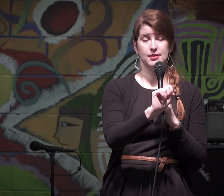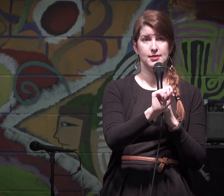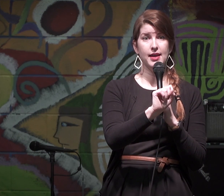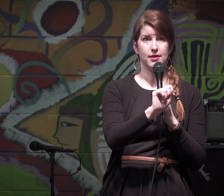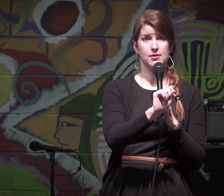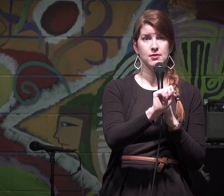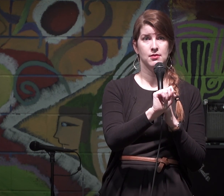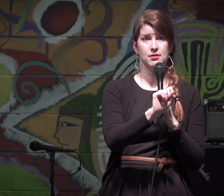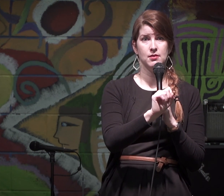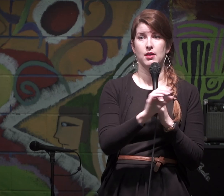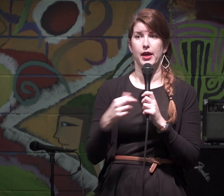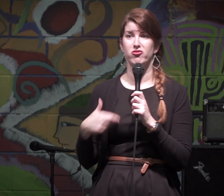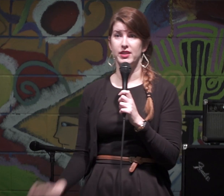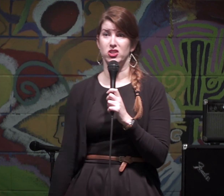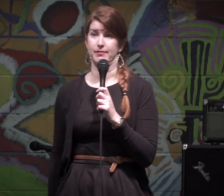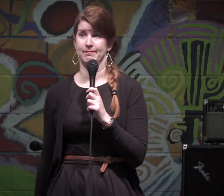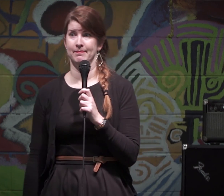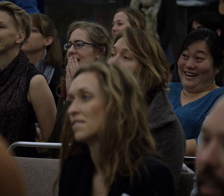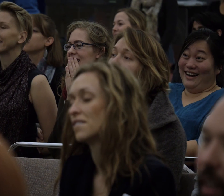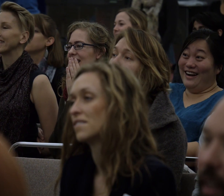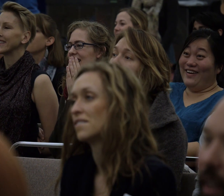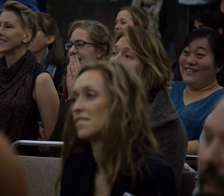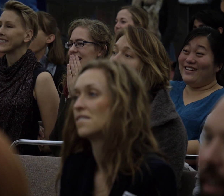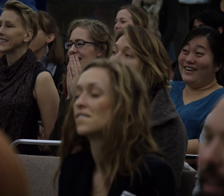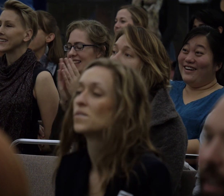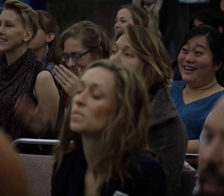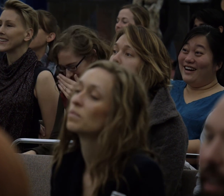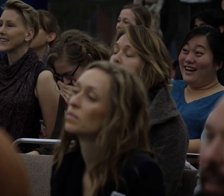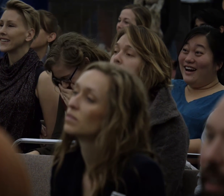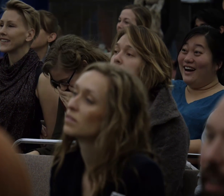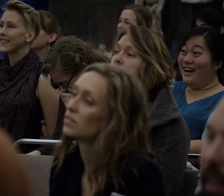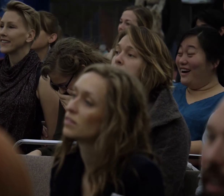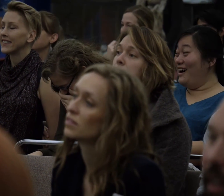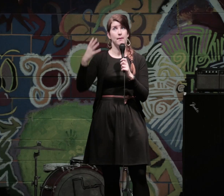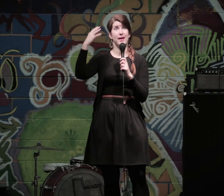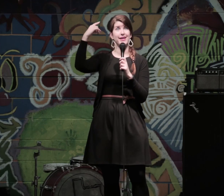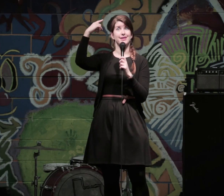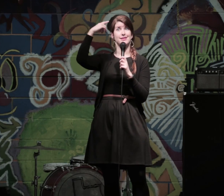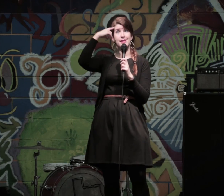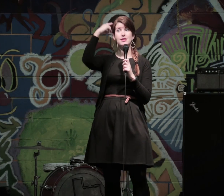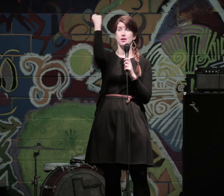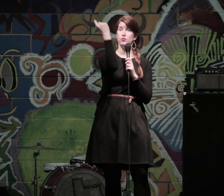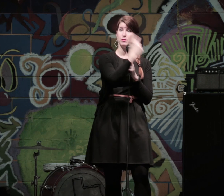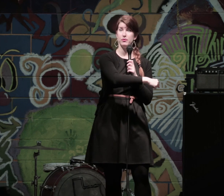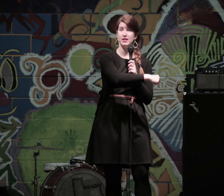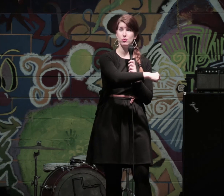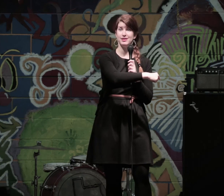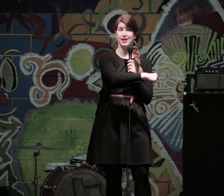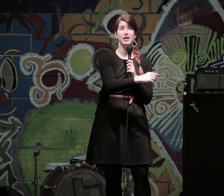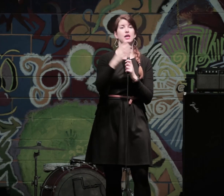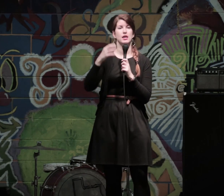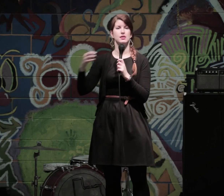S-E-C-T-S, sects and religion. And she had spent an hour making sense out of what the